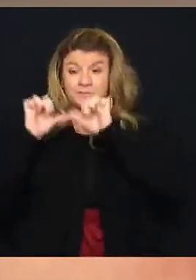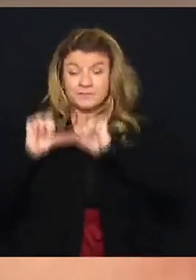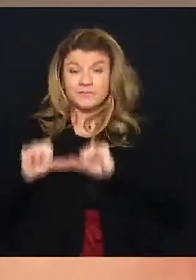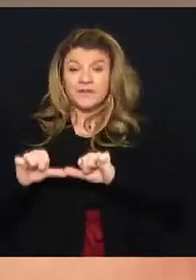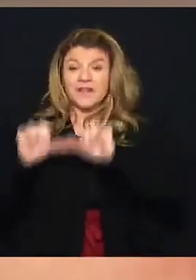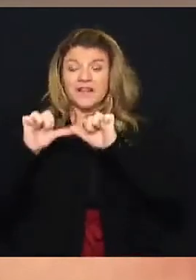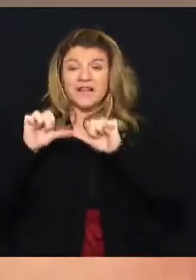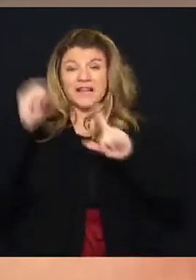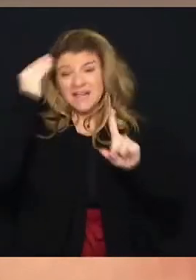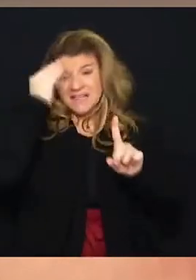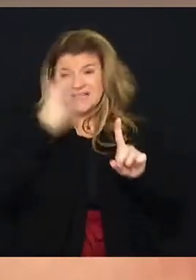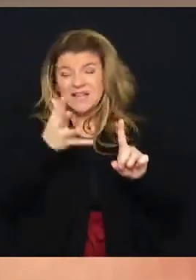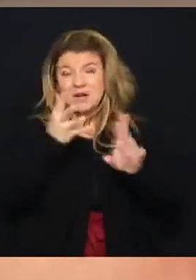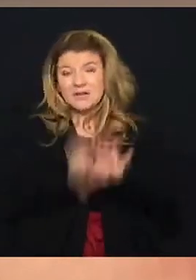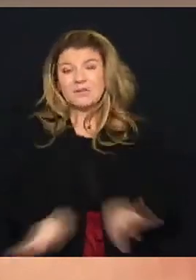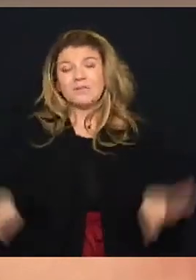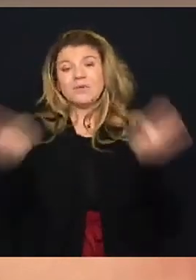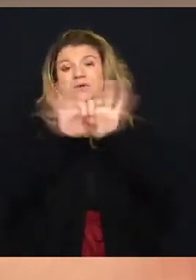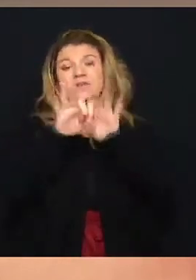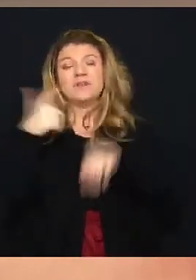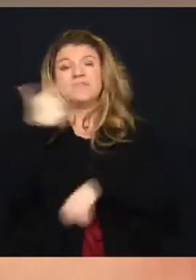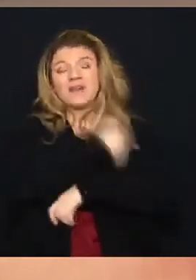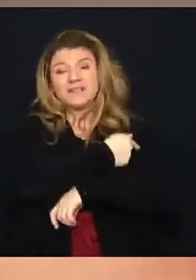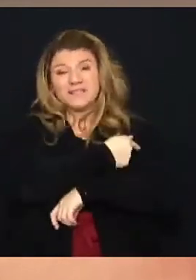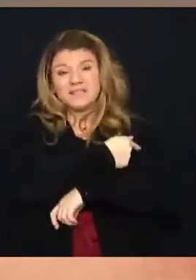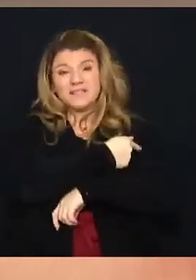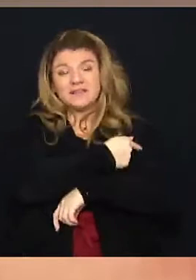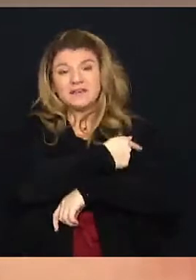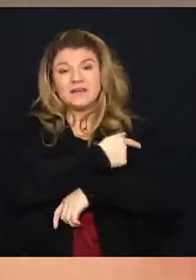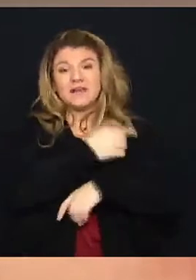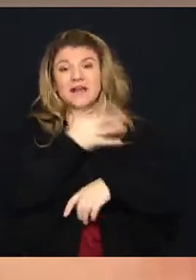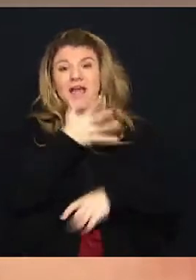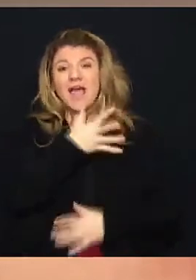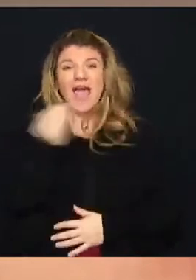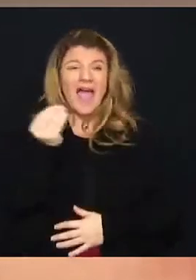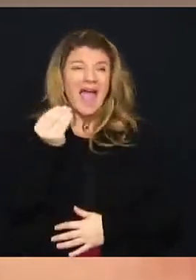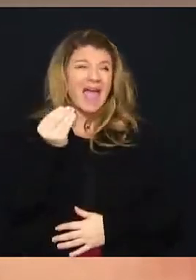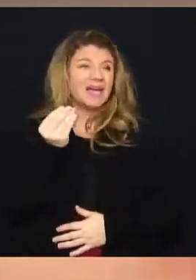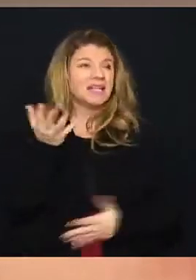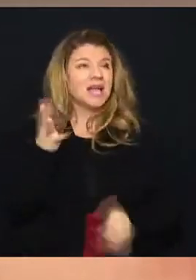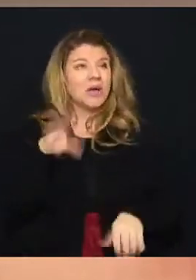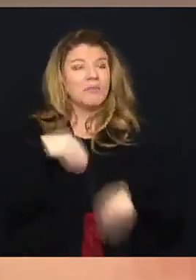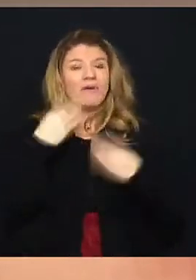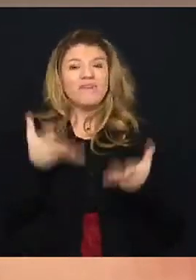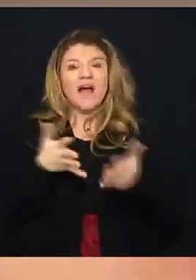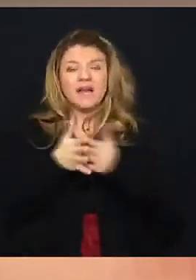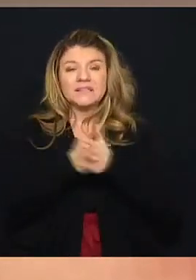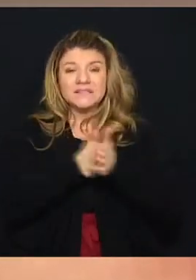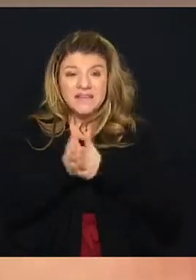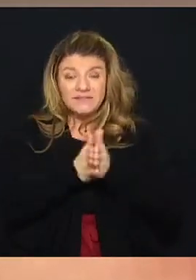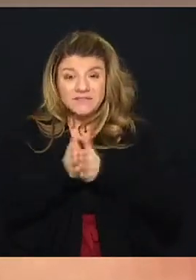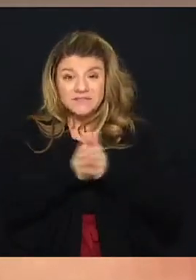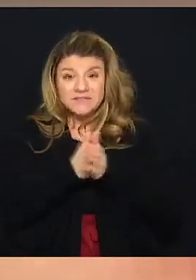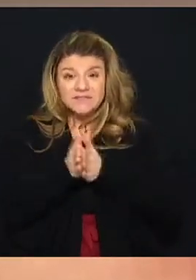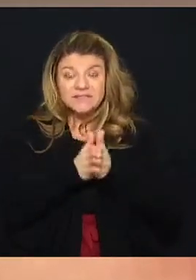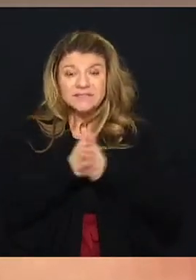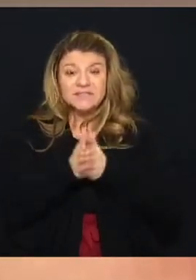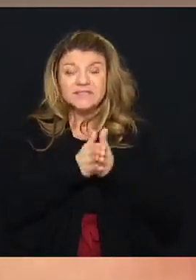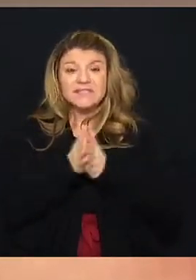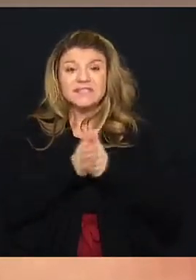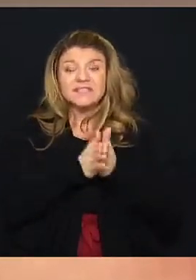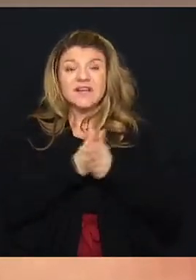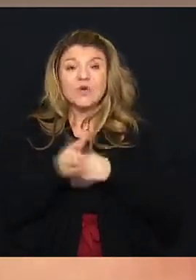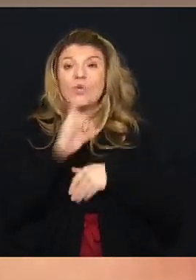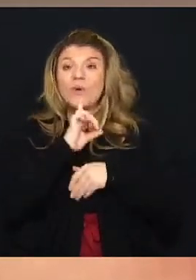to tell the importance of the vaccines and to provide incentives, we are getting to